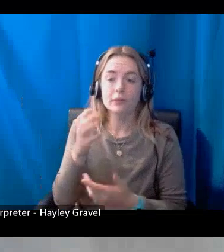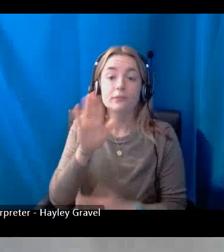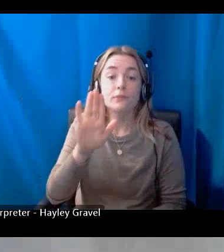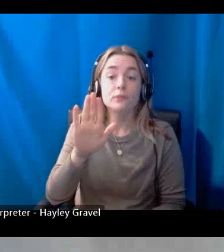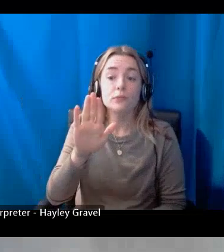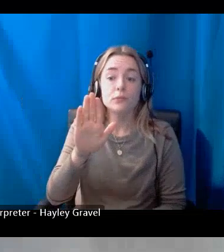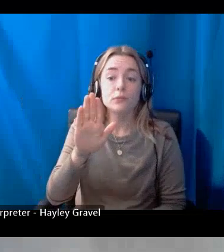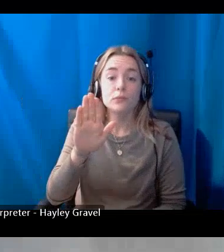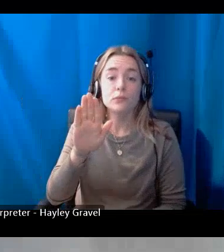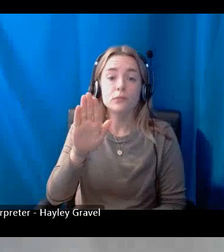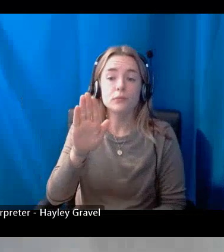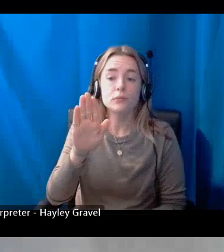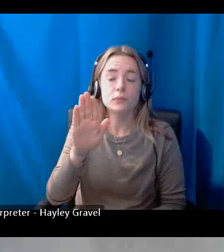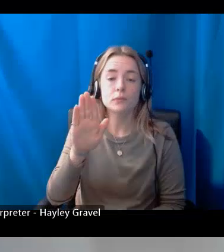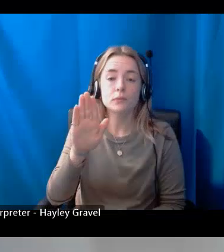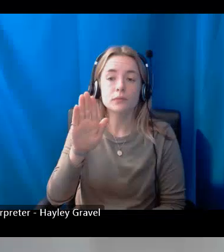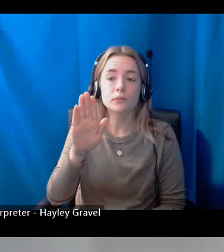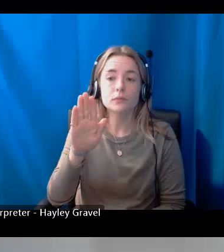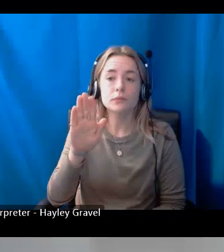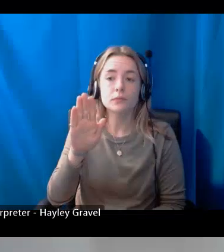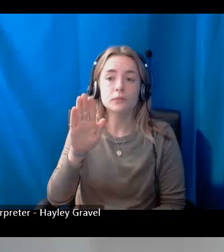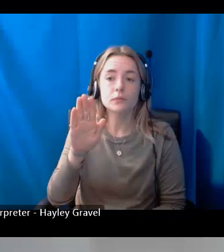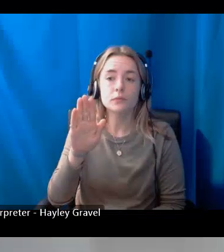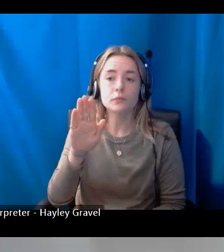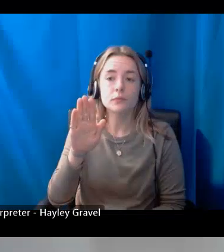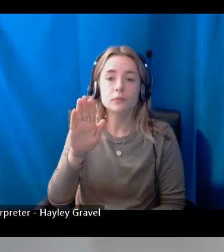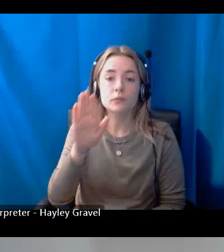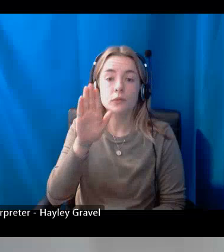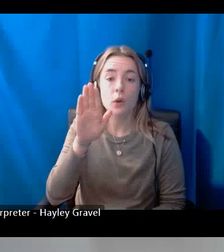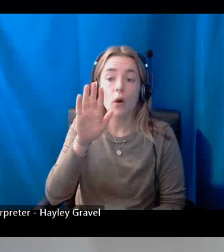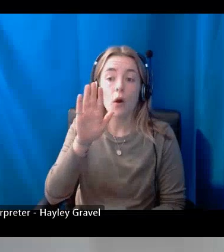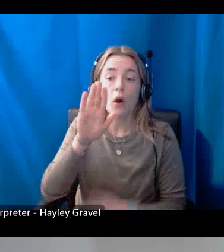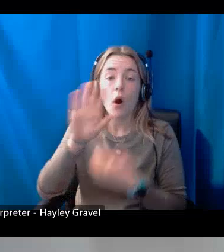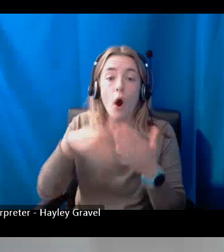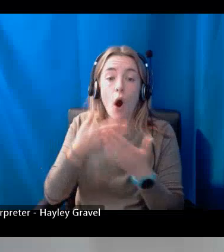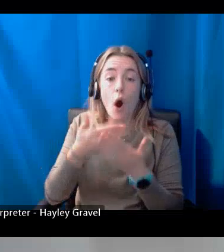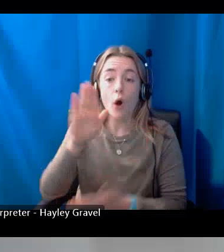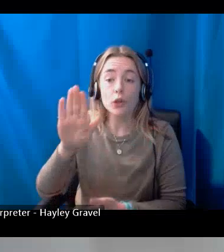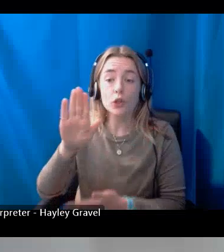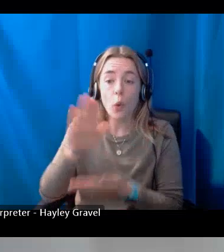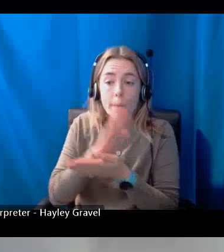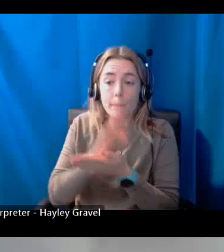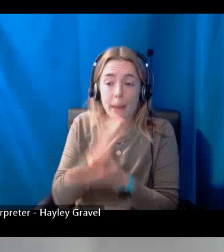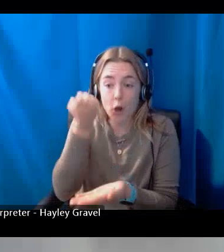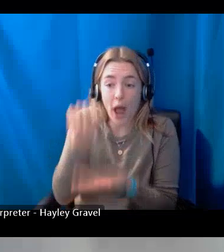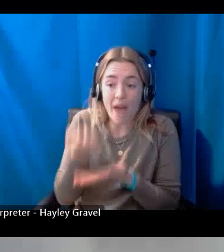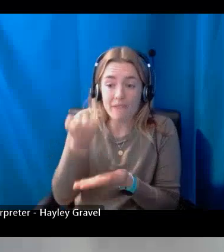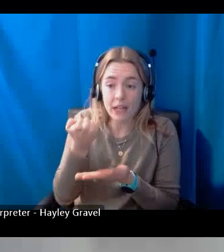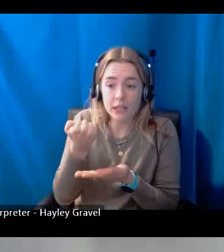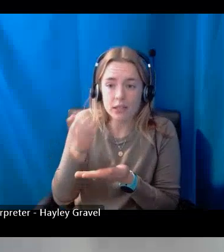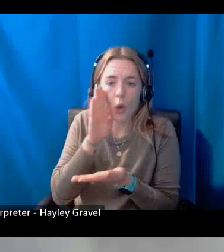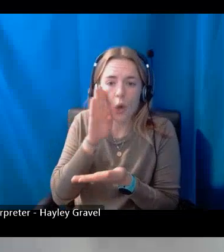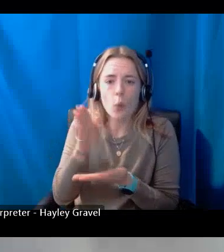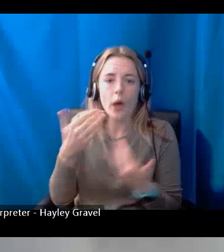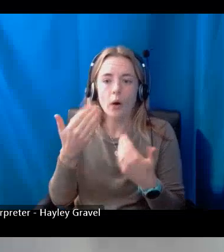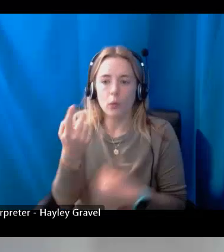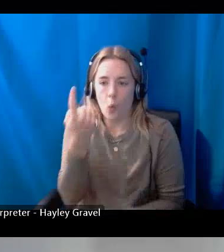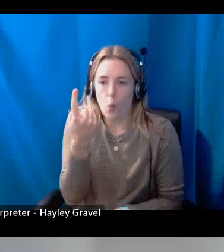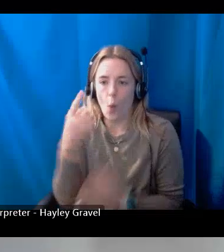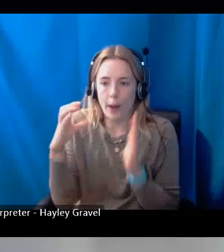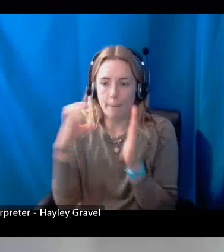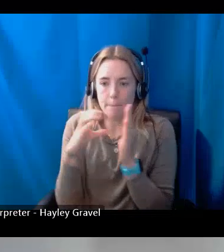paper like we've been doing, all of your evidence will be in one section of your paper. Okay. So kind of look at it that way.